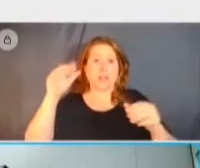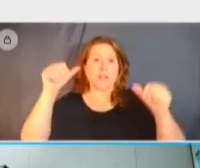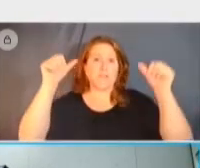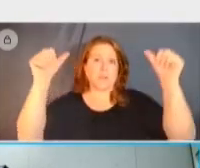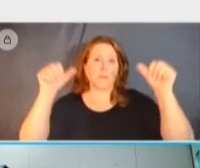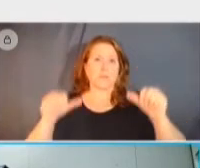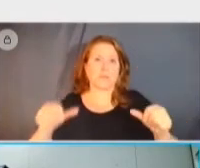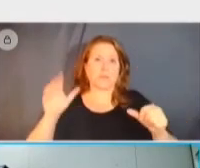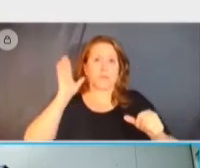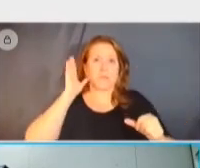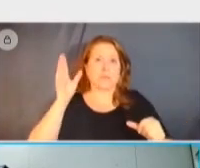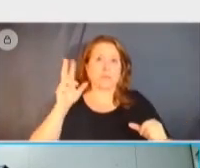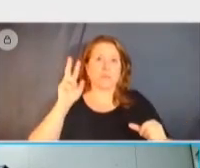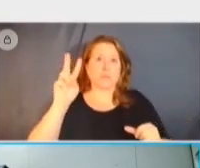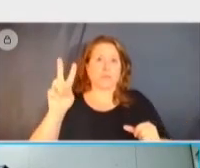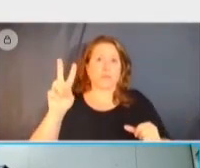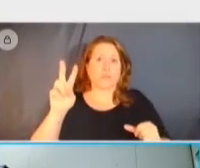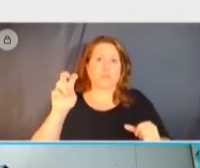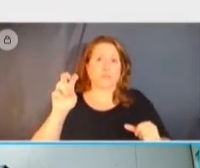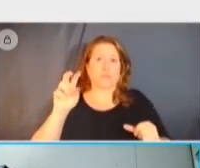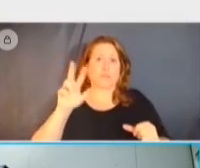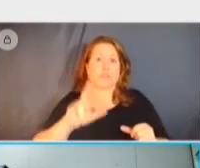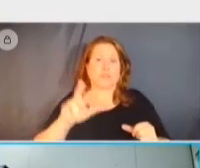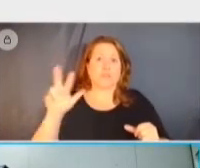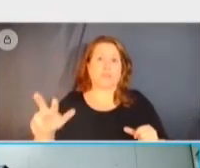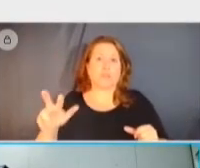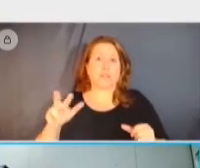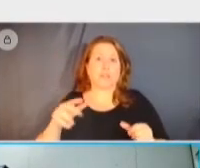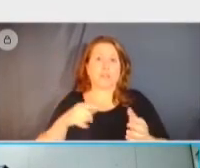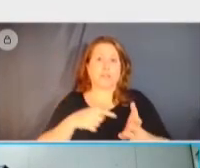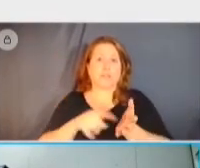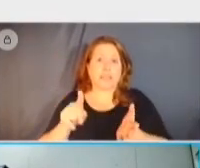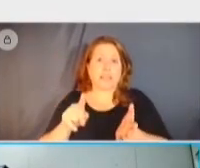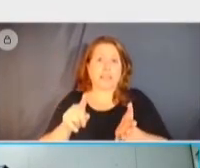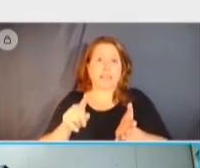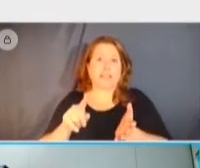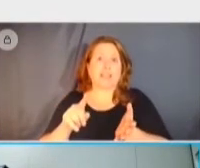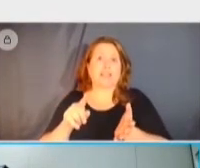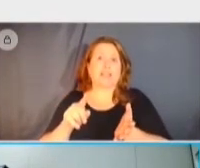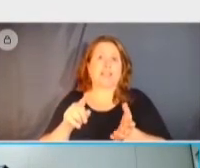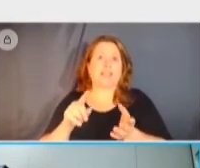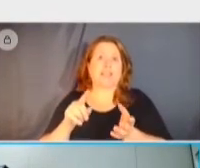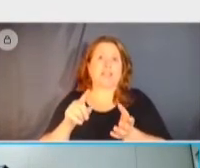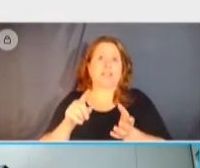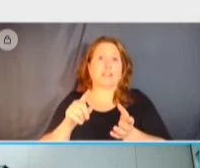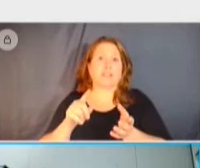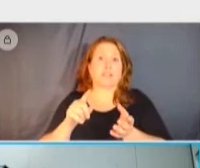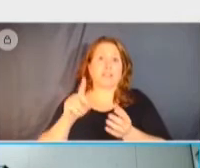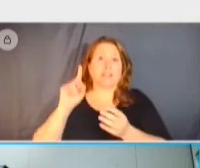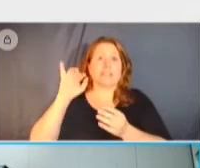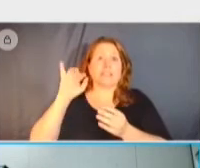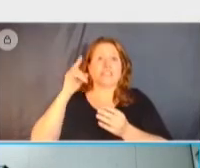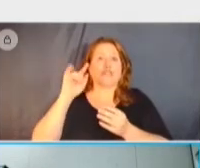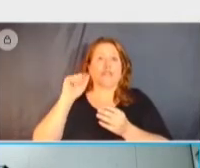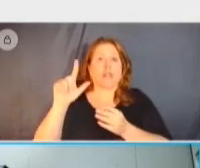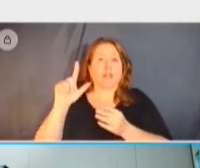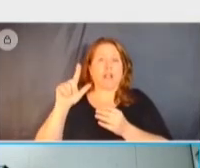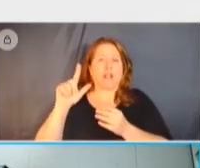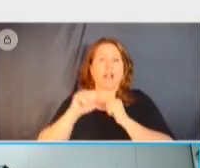233 paid internet digital advertisements as of this morning, that's the current number.